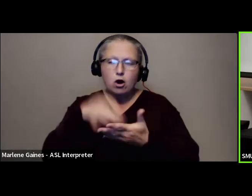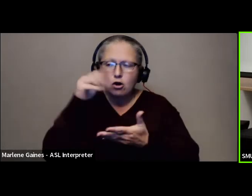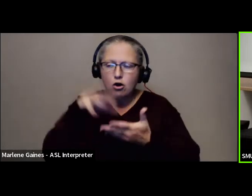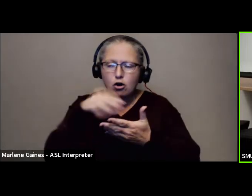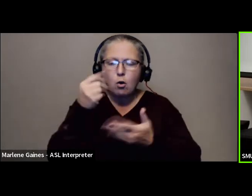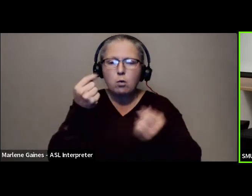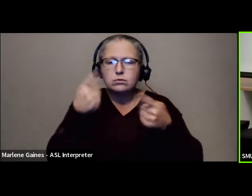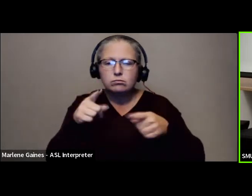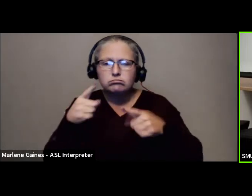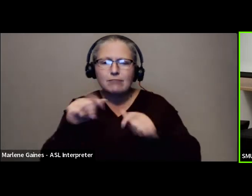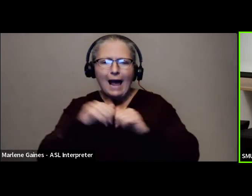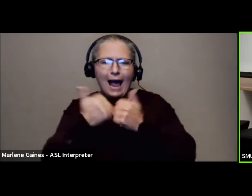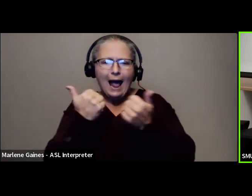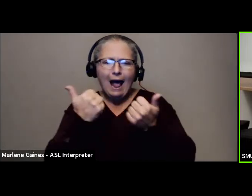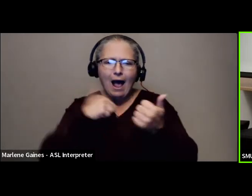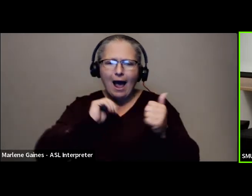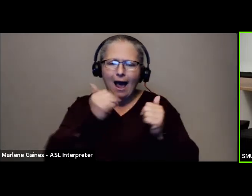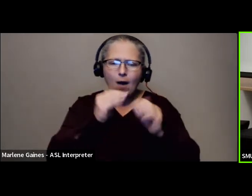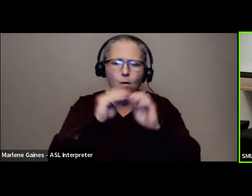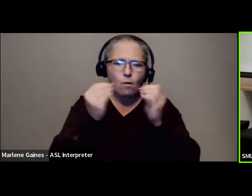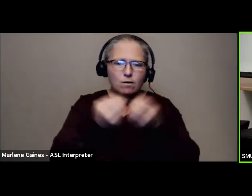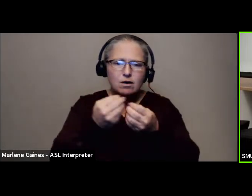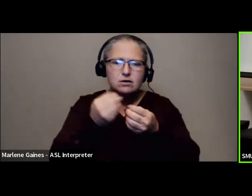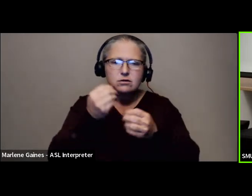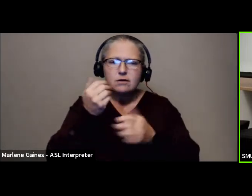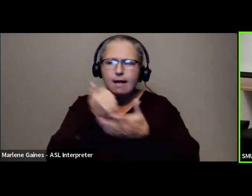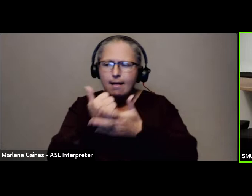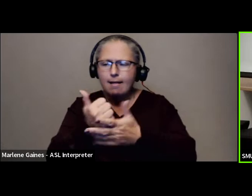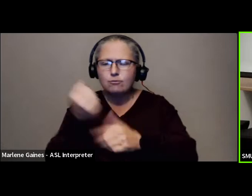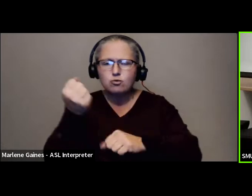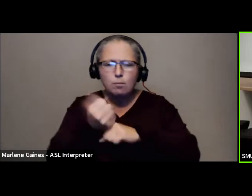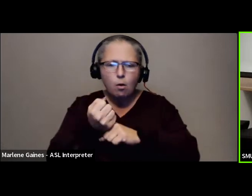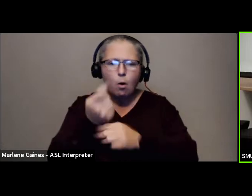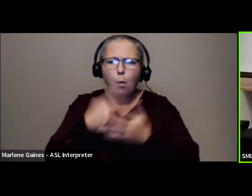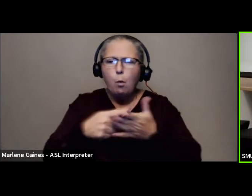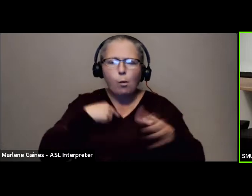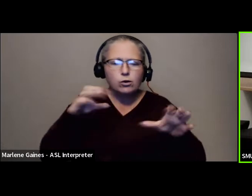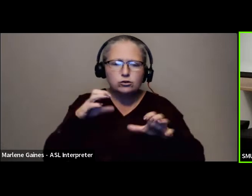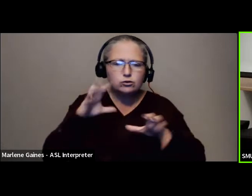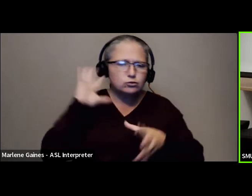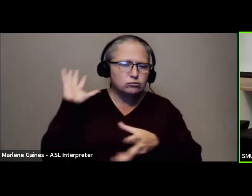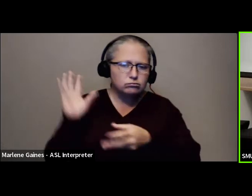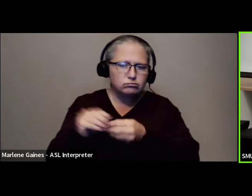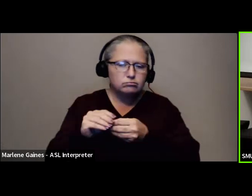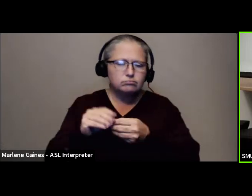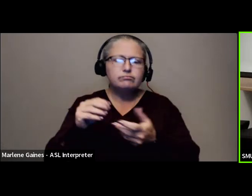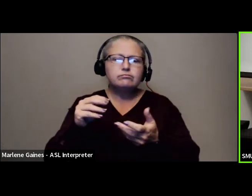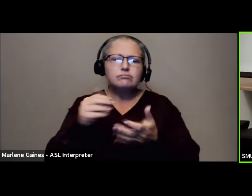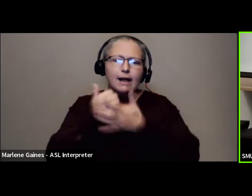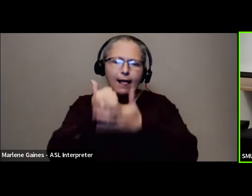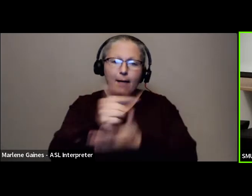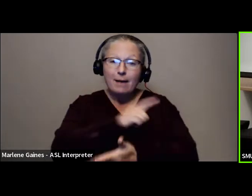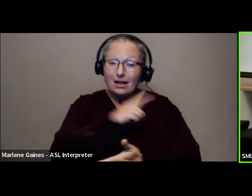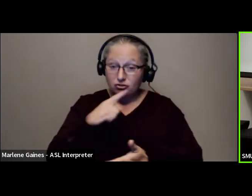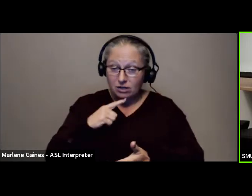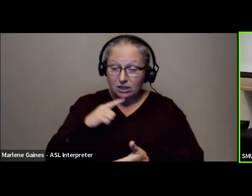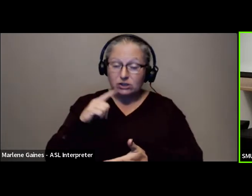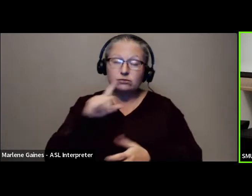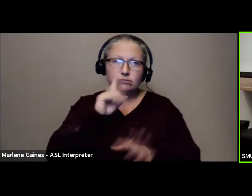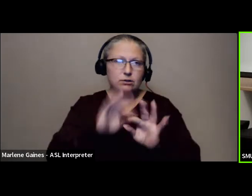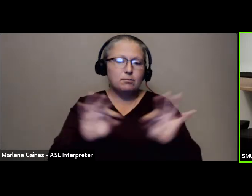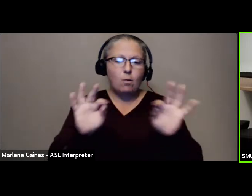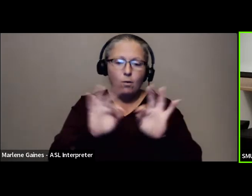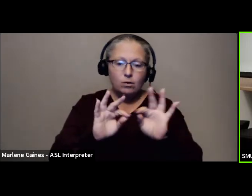how our organization really helps and supports our what we do, and helps with legislation that's so